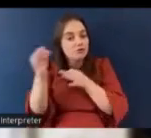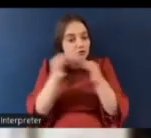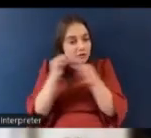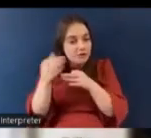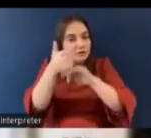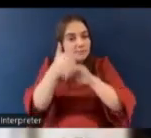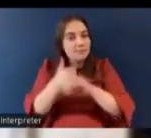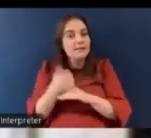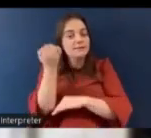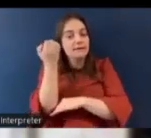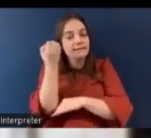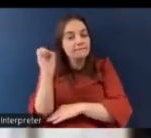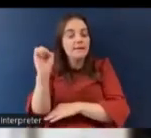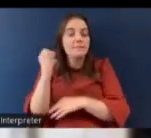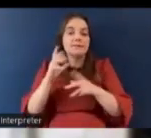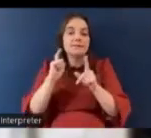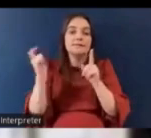justice.